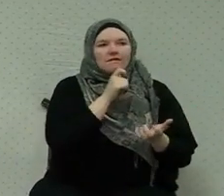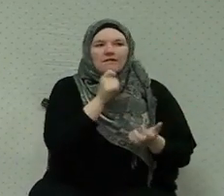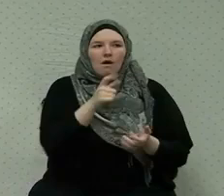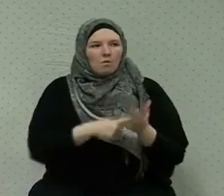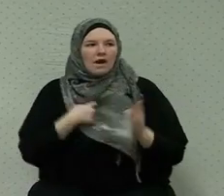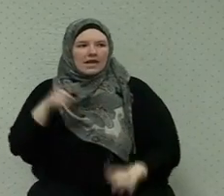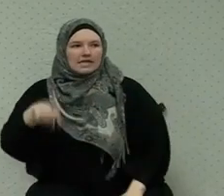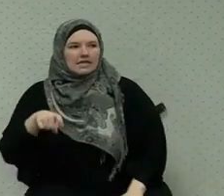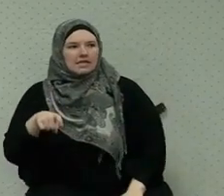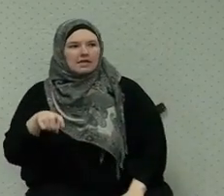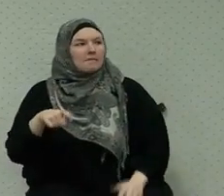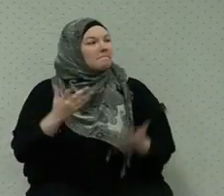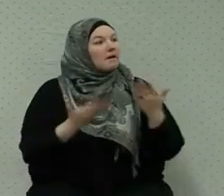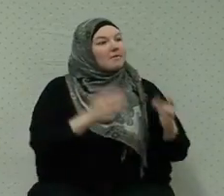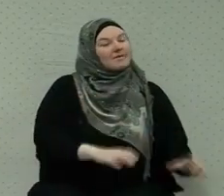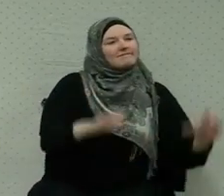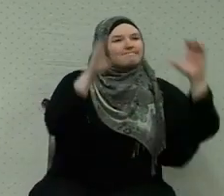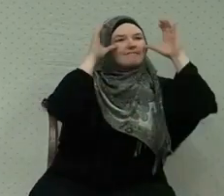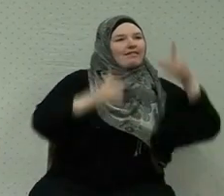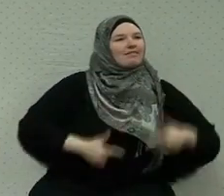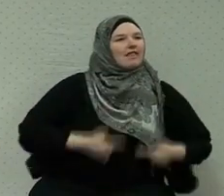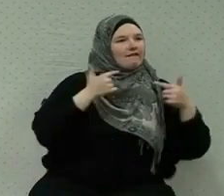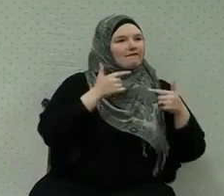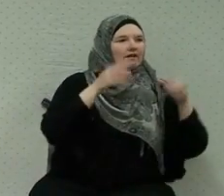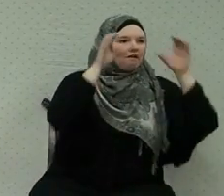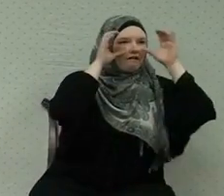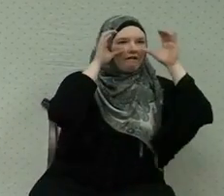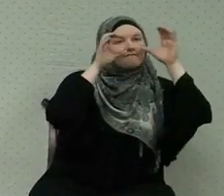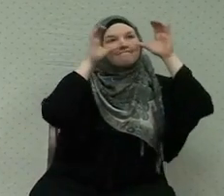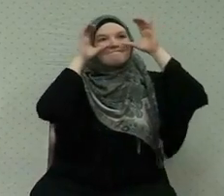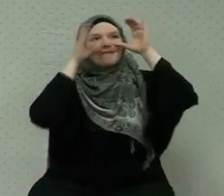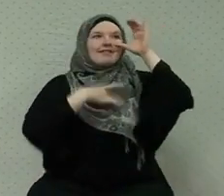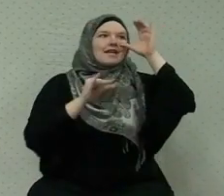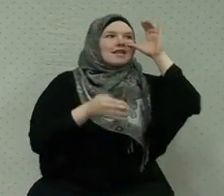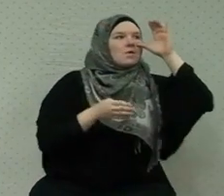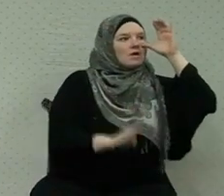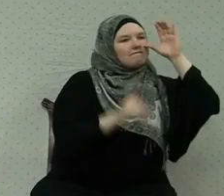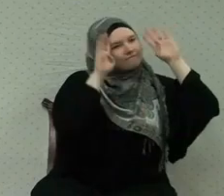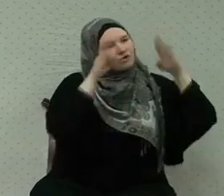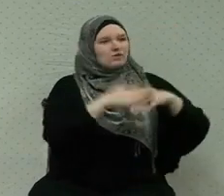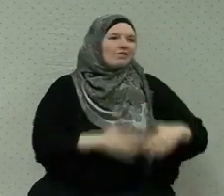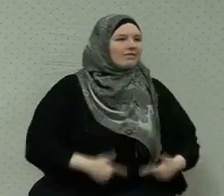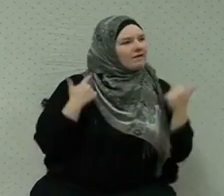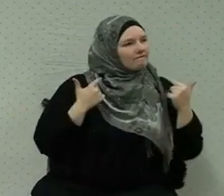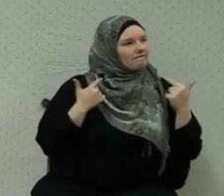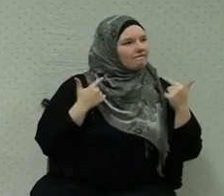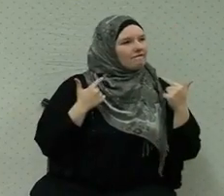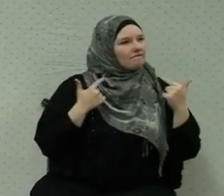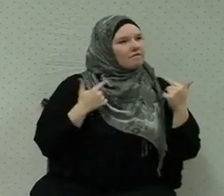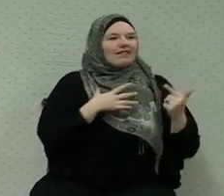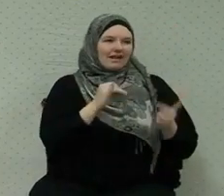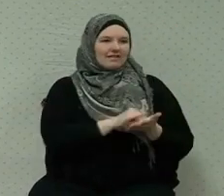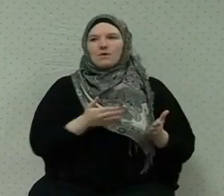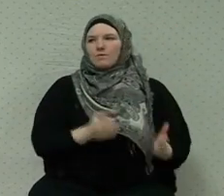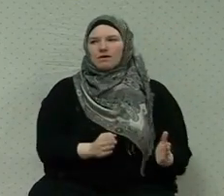ignore the Quran because we like it this way. We like it this way.